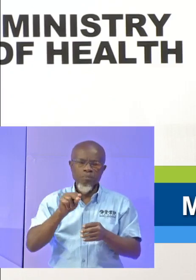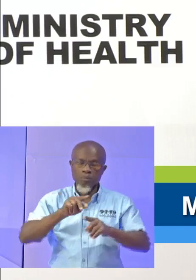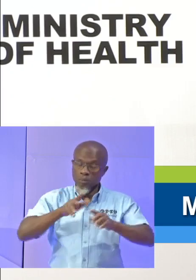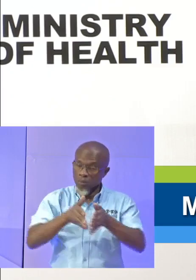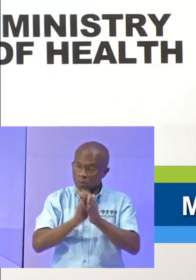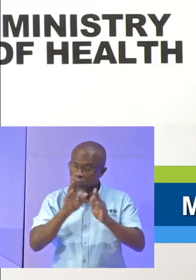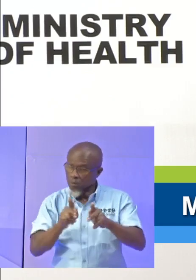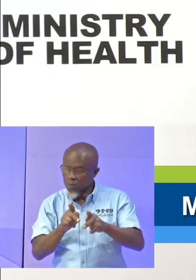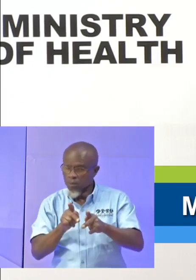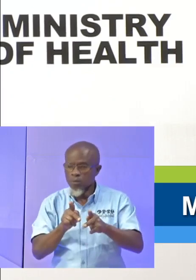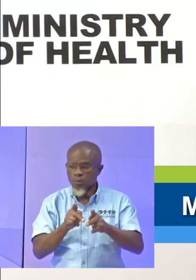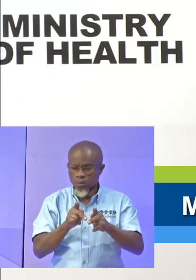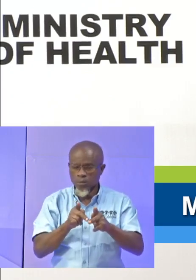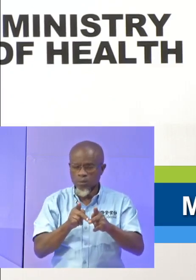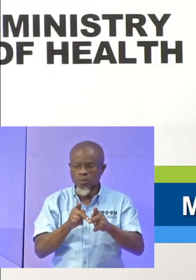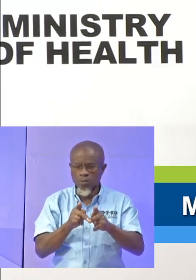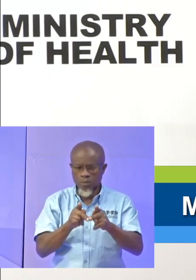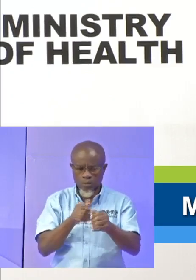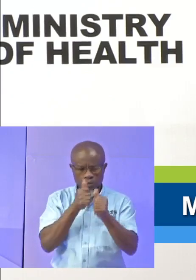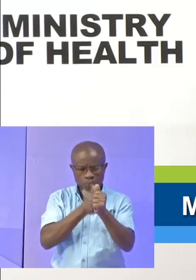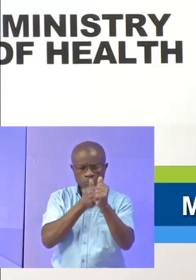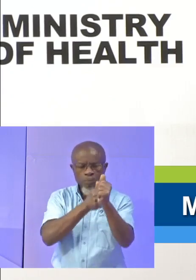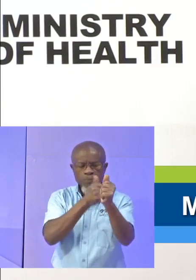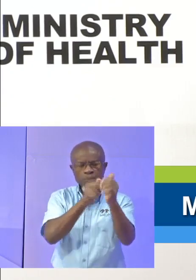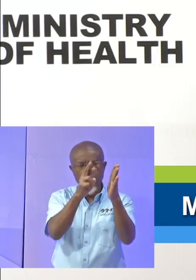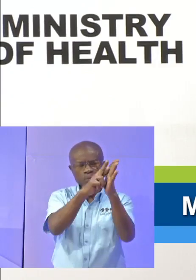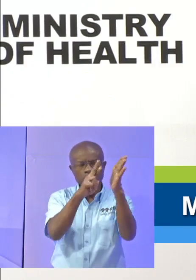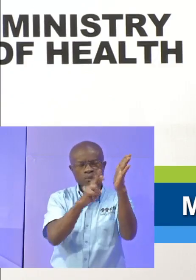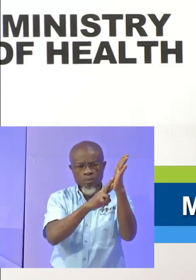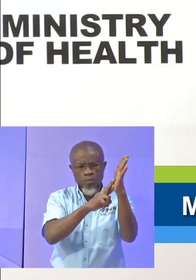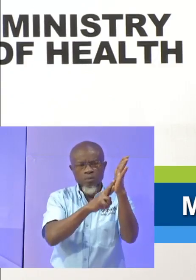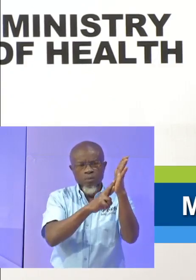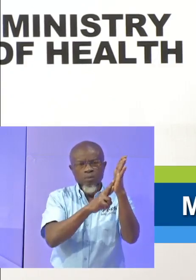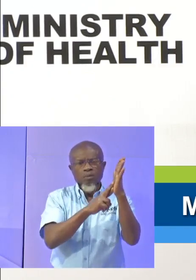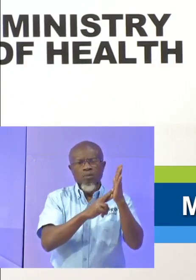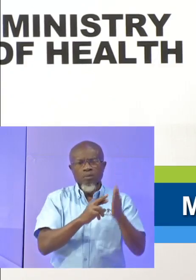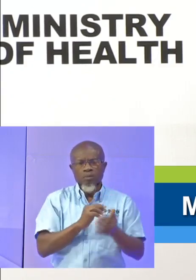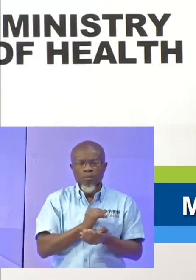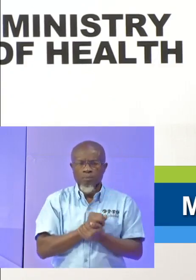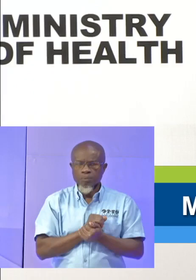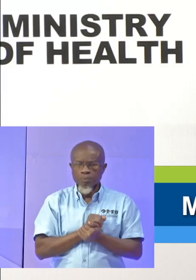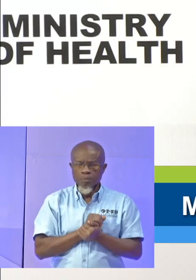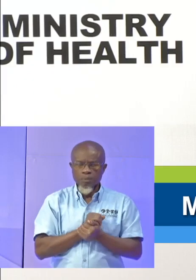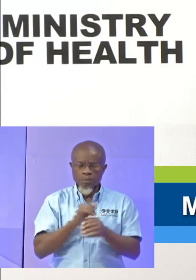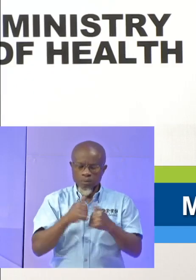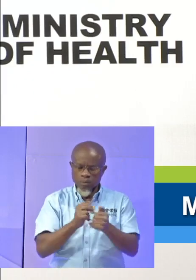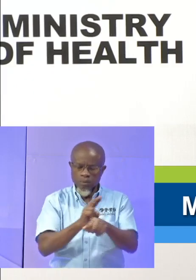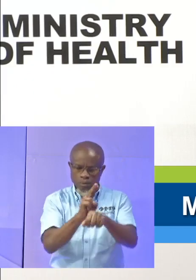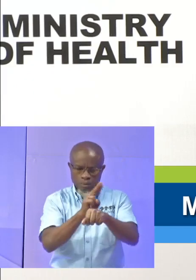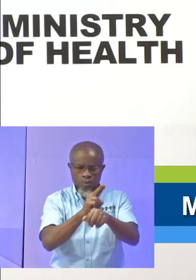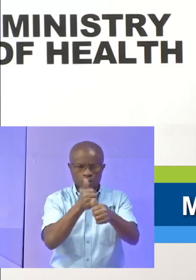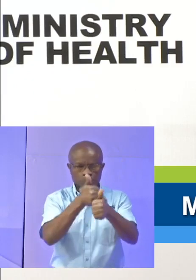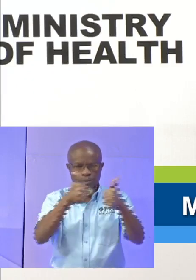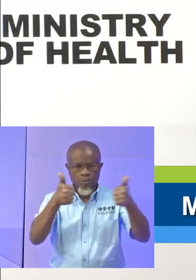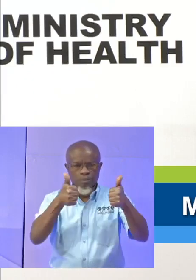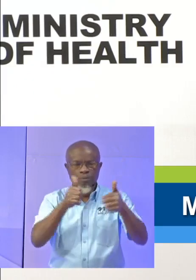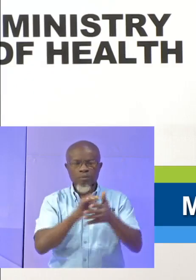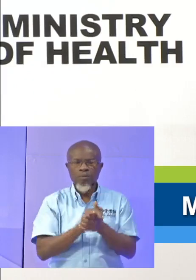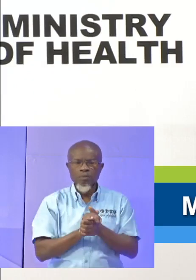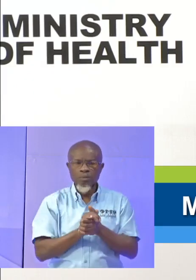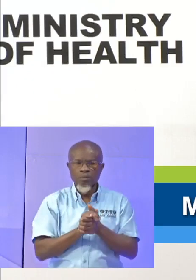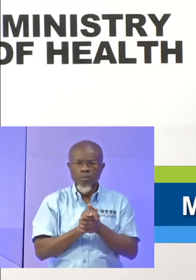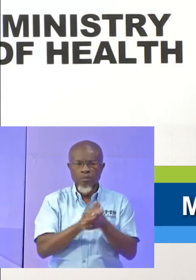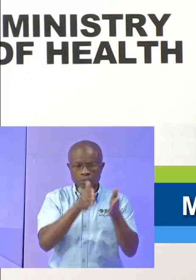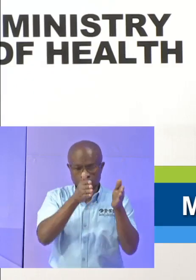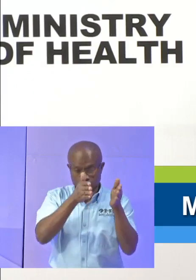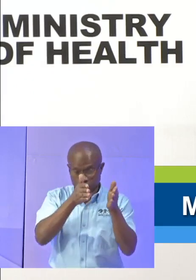the ministries are guided accordingly through the product information and its use, and we are confident that they plan